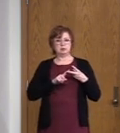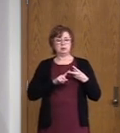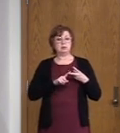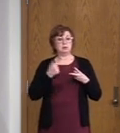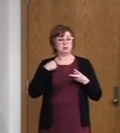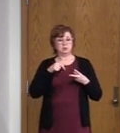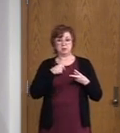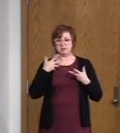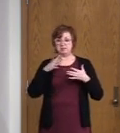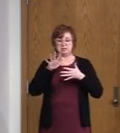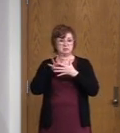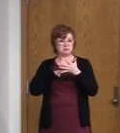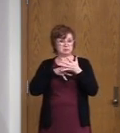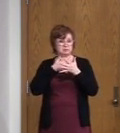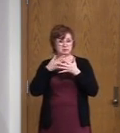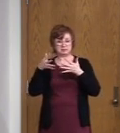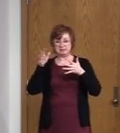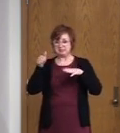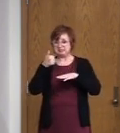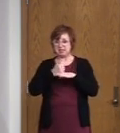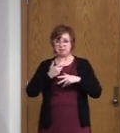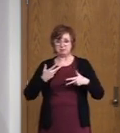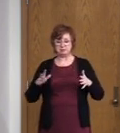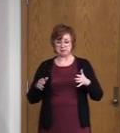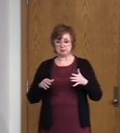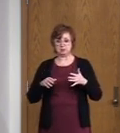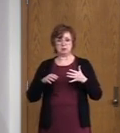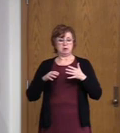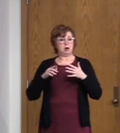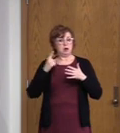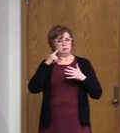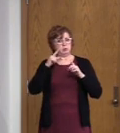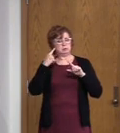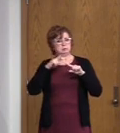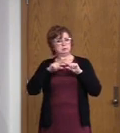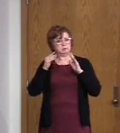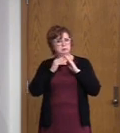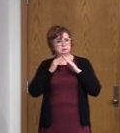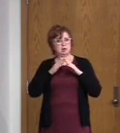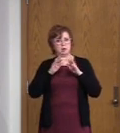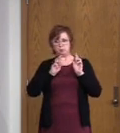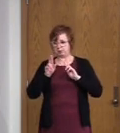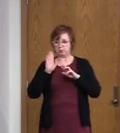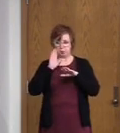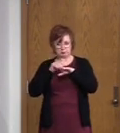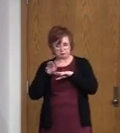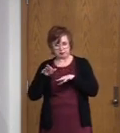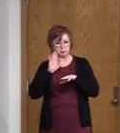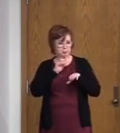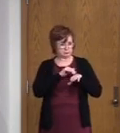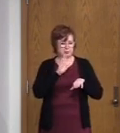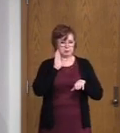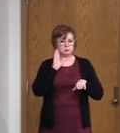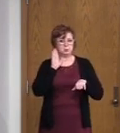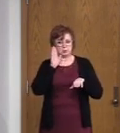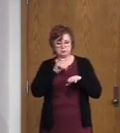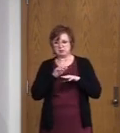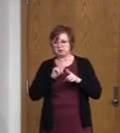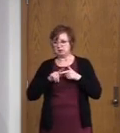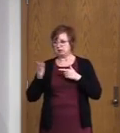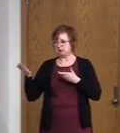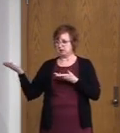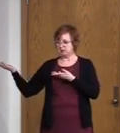back because our shipments of vaccines were not either arriving or they were arriving in different quantities and a lower quantity.